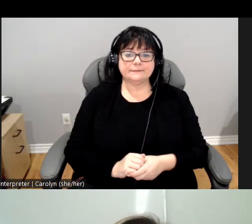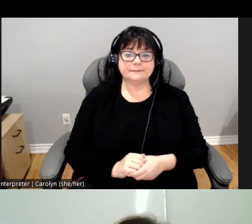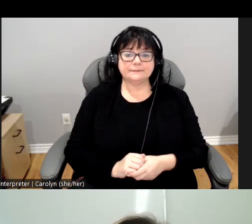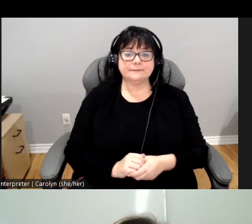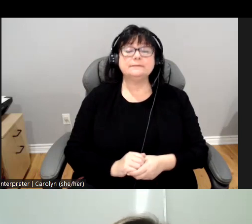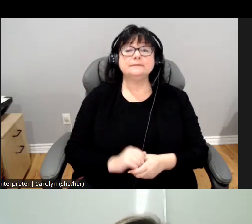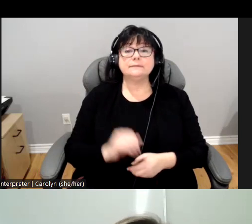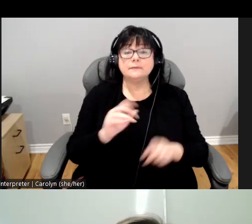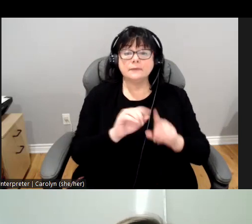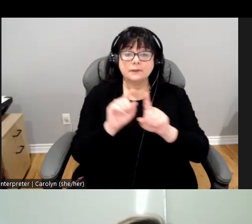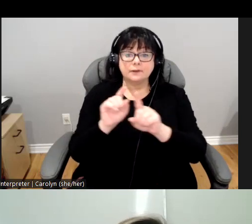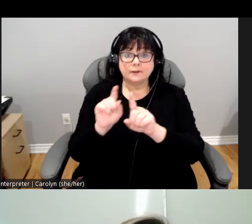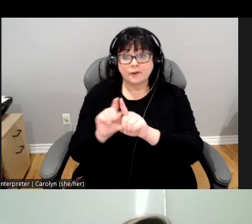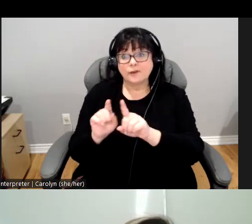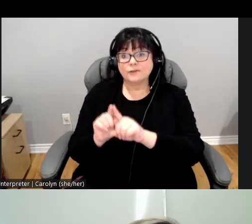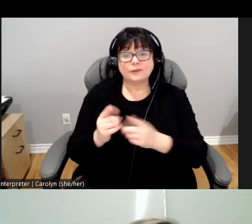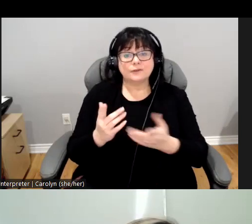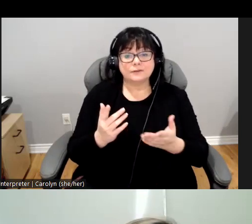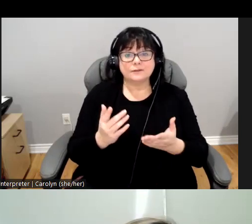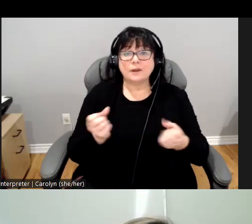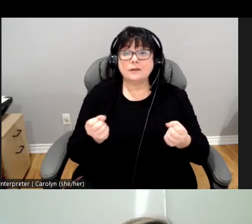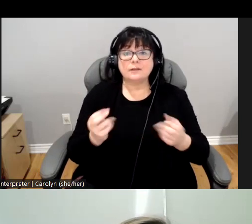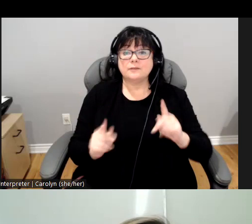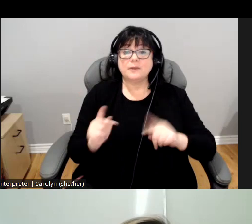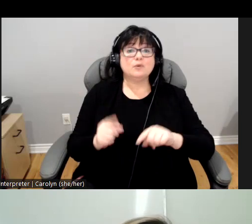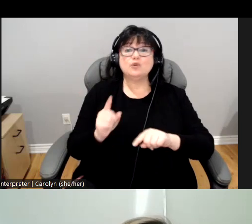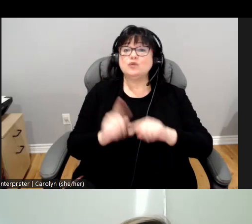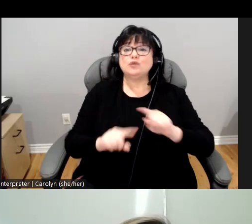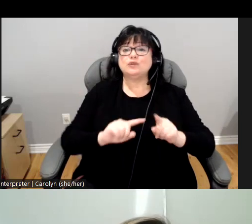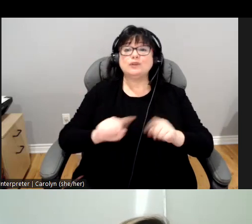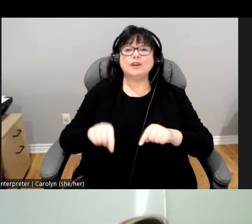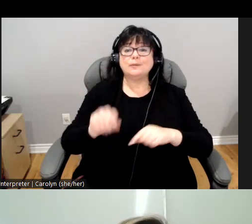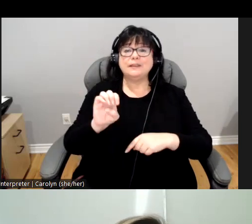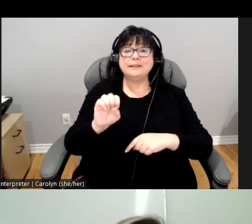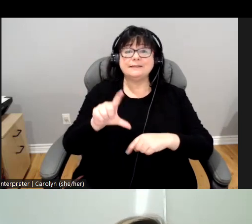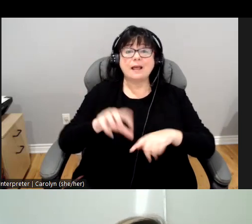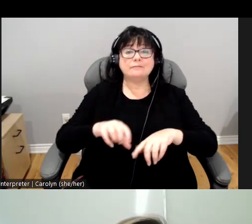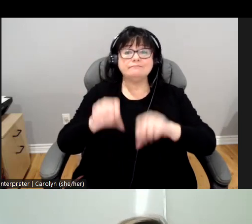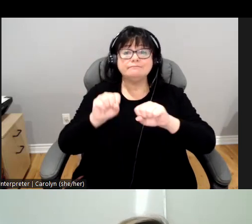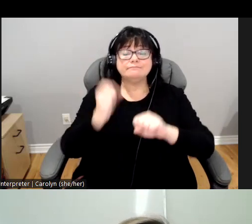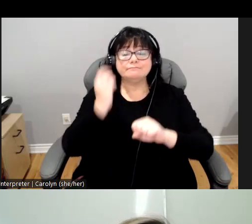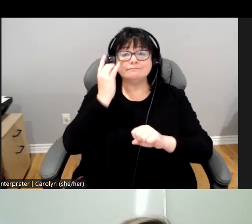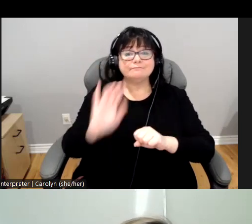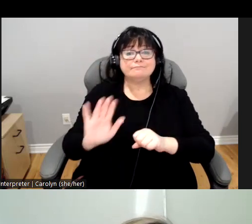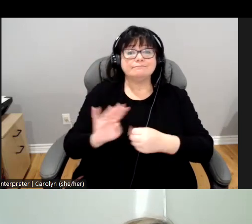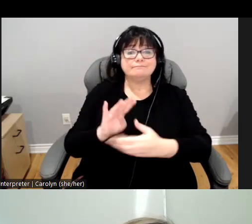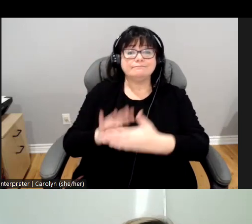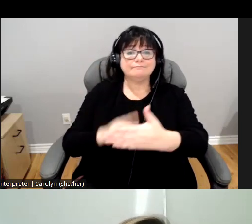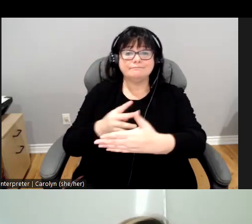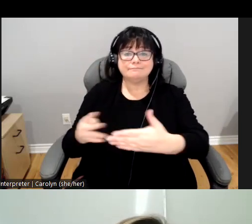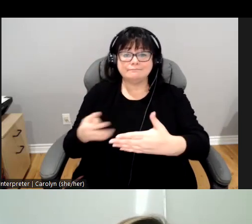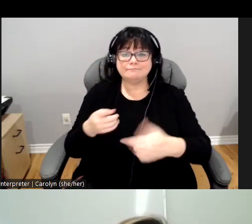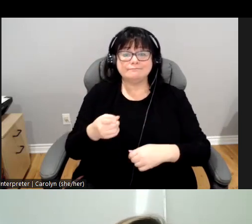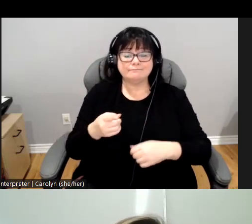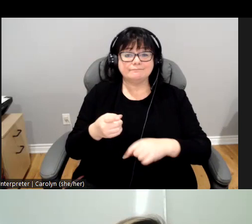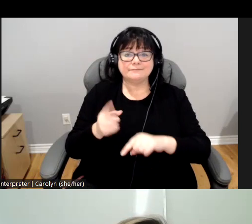are unable to access ESL because they have schedules that don't work with what is typically full-time programming.